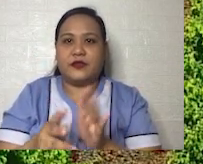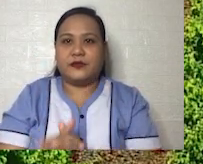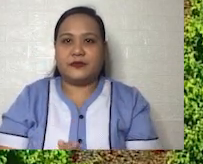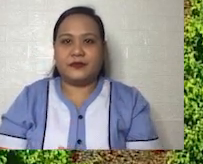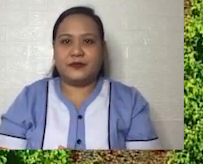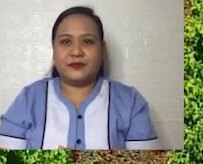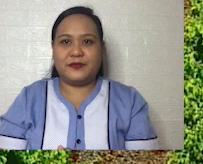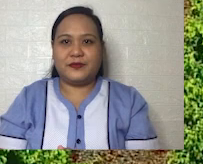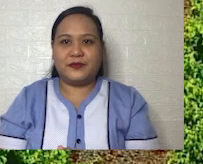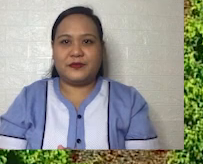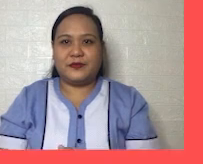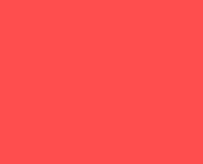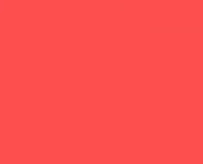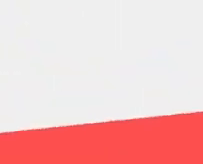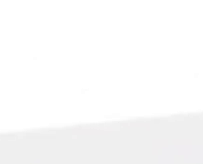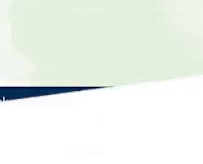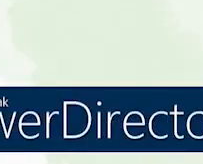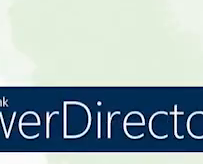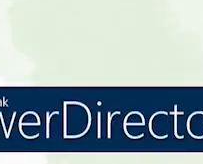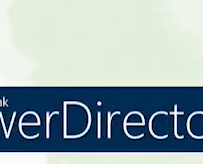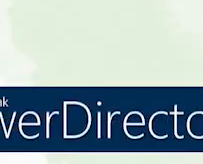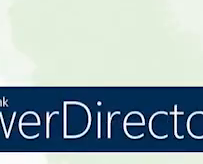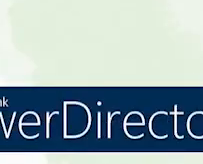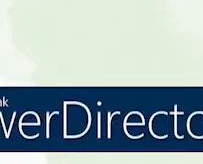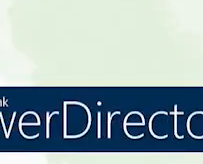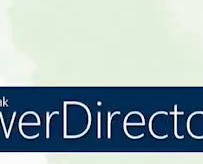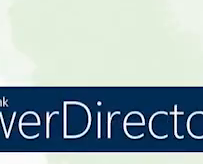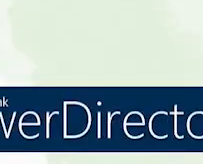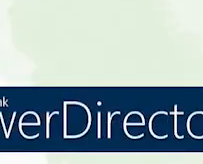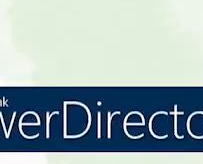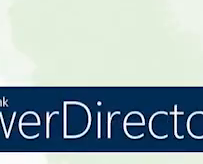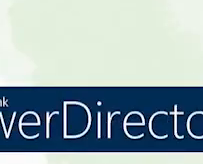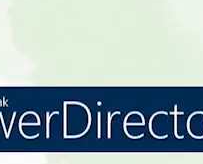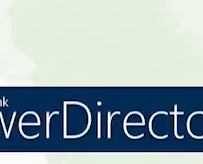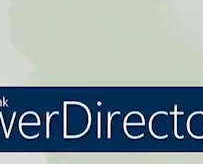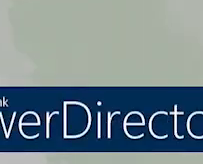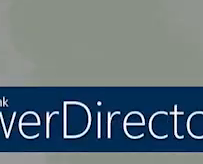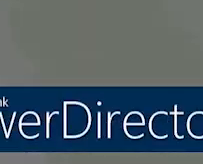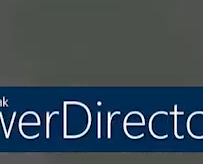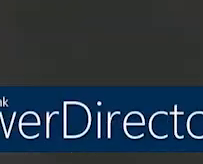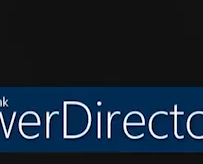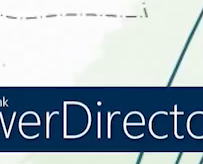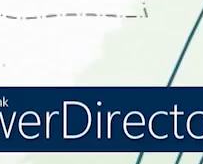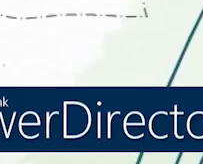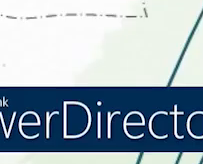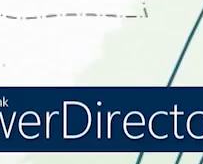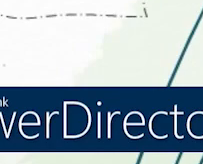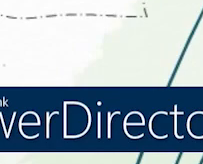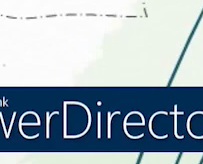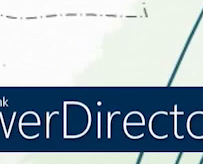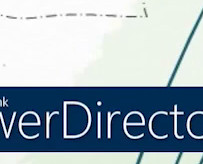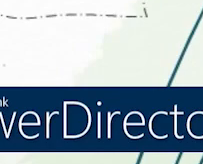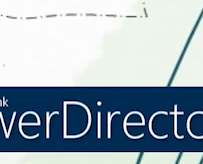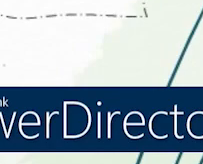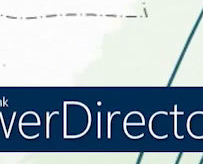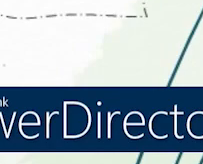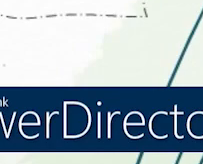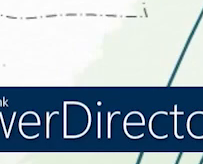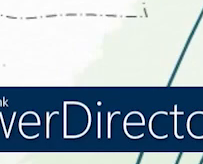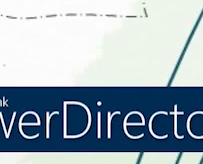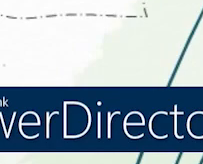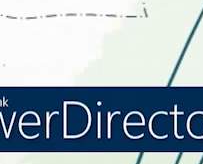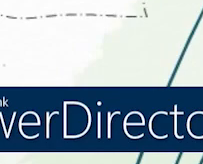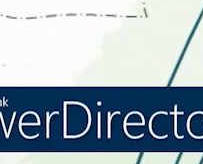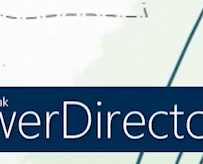Here is the video. How to sow seeds in different containers. Sowing seeds in